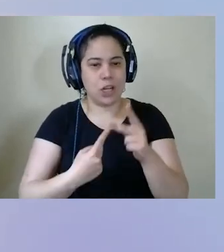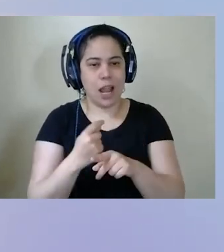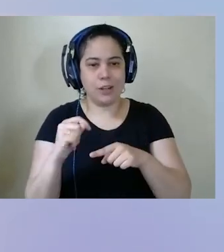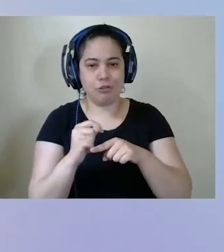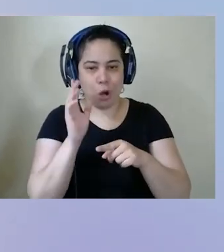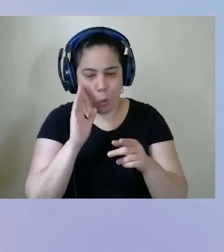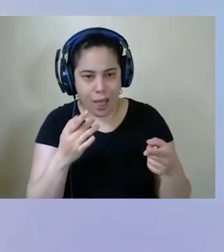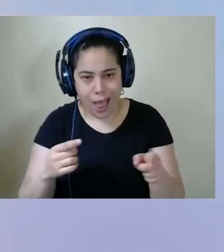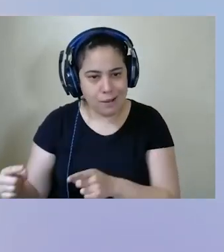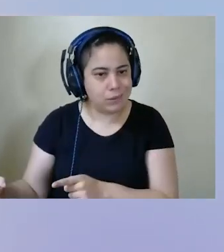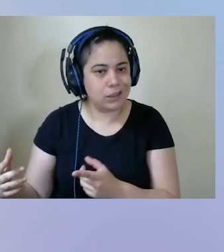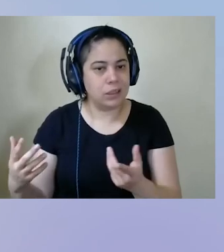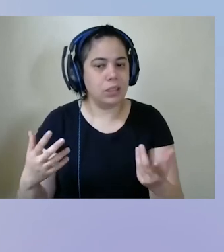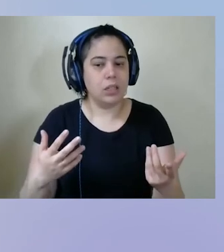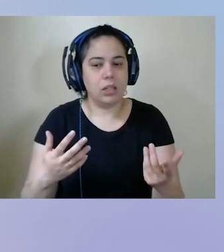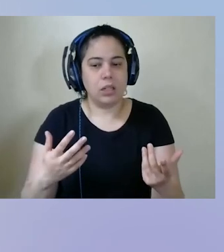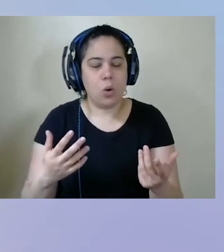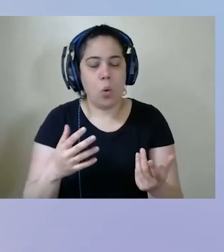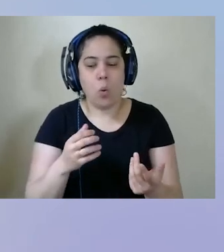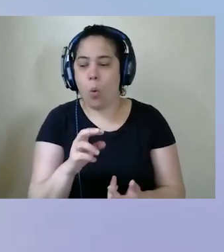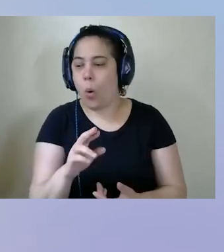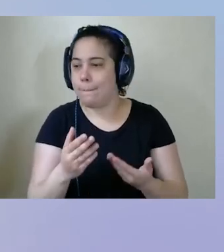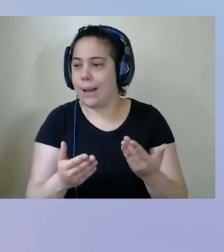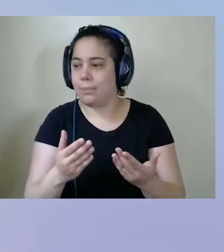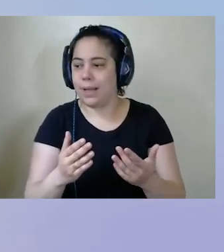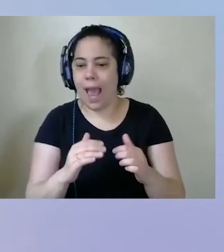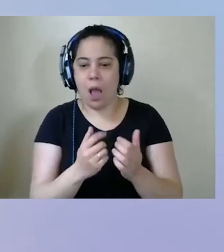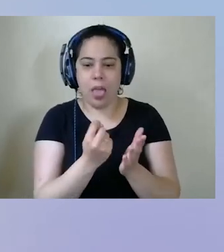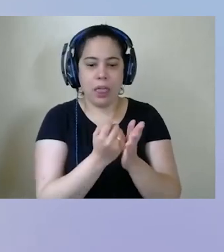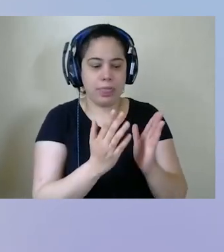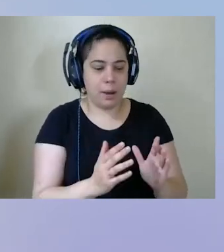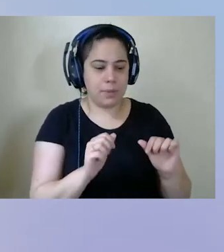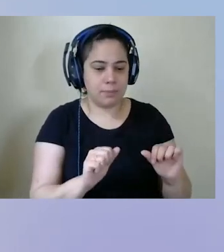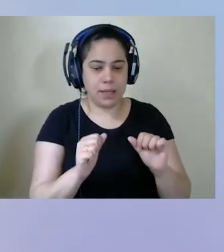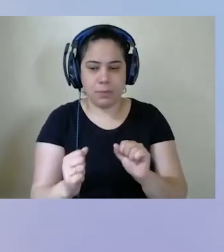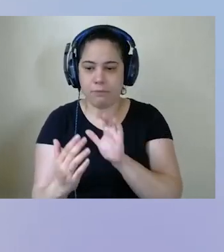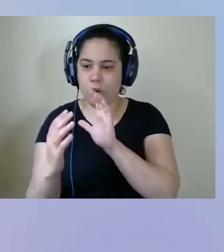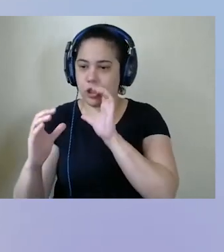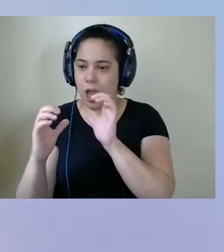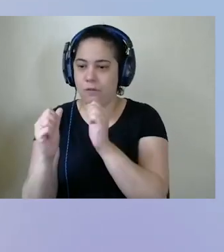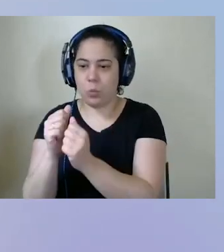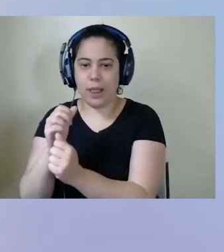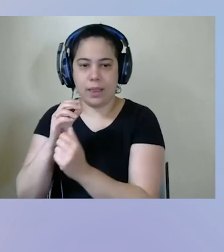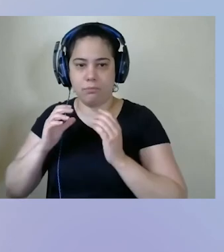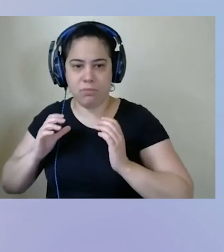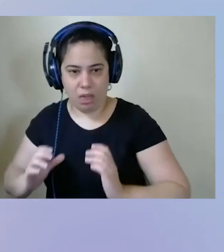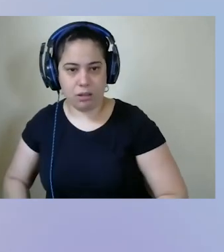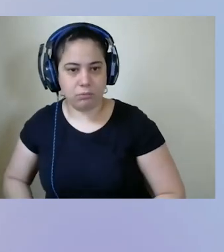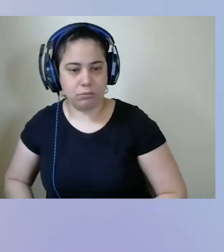on, or maybe even closer to it, how would a therapist approach that conversation with their client?